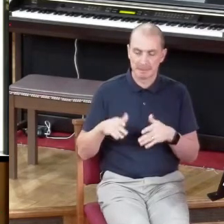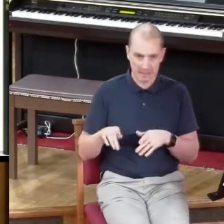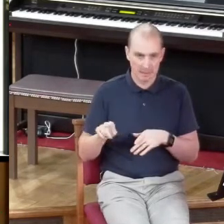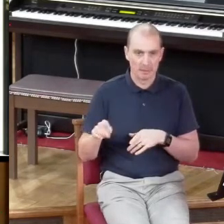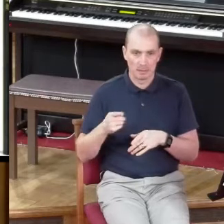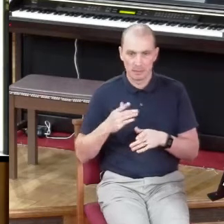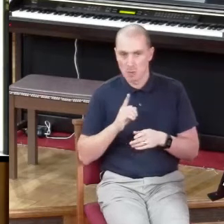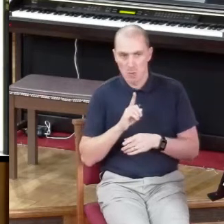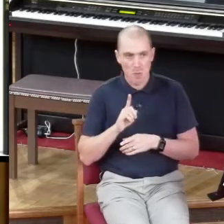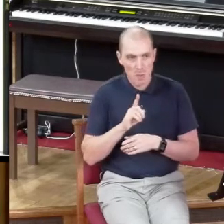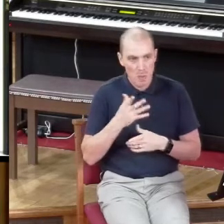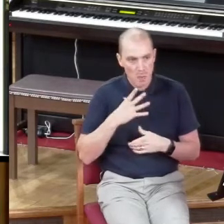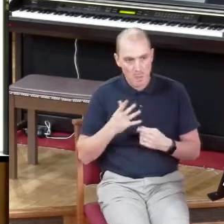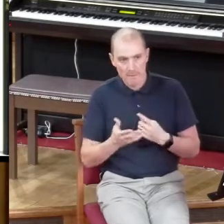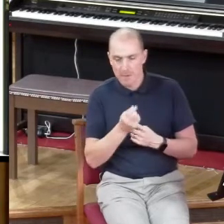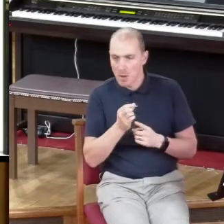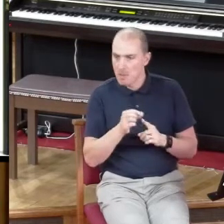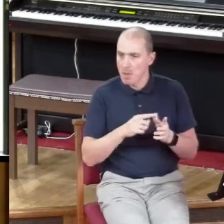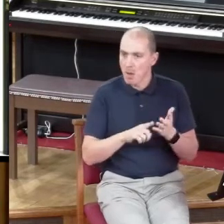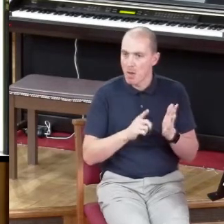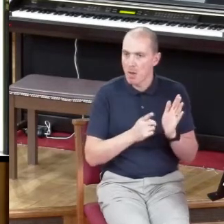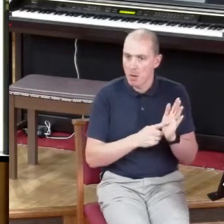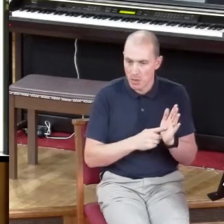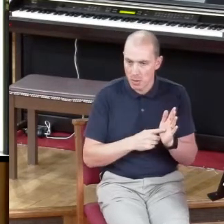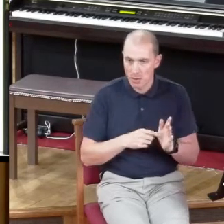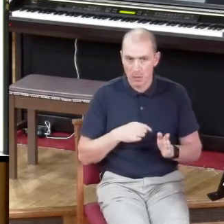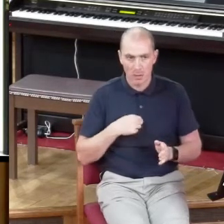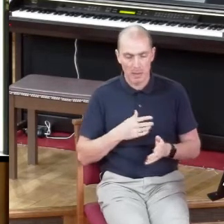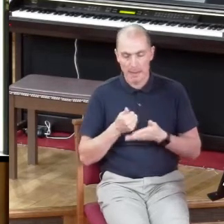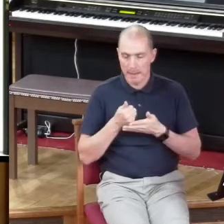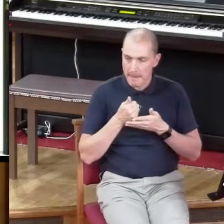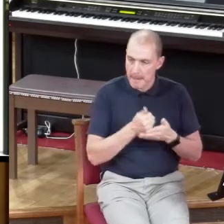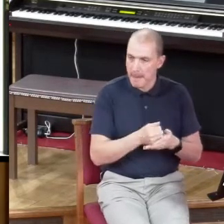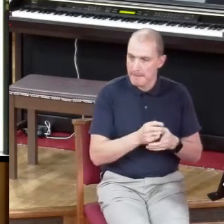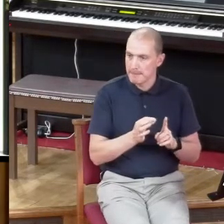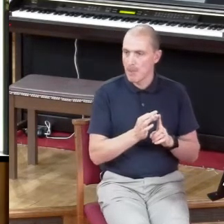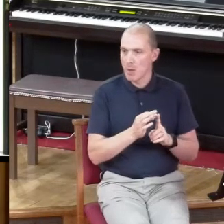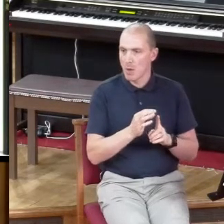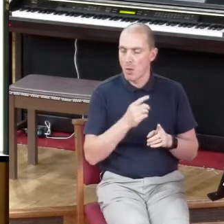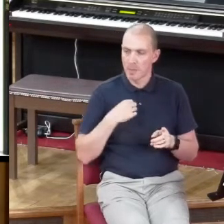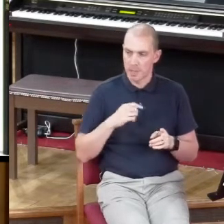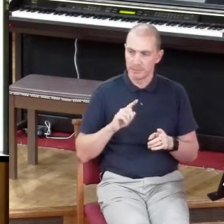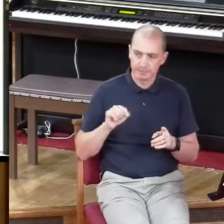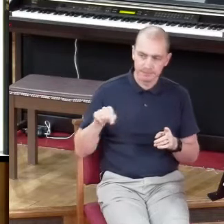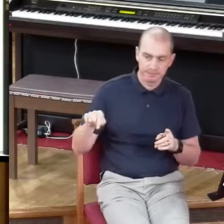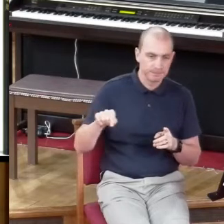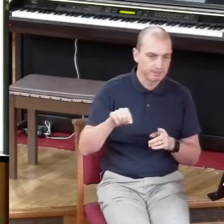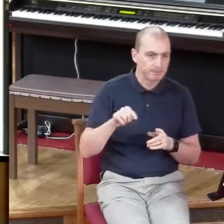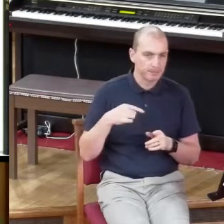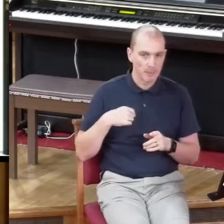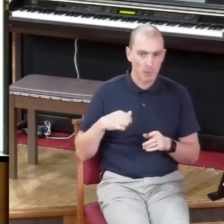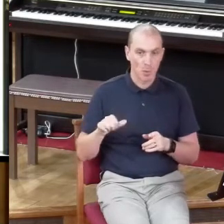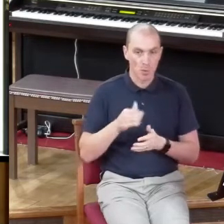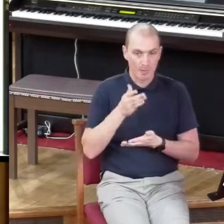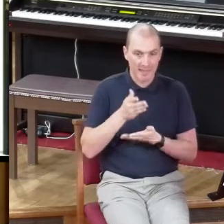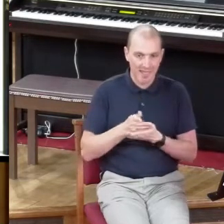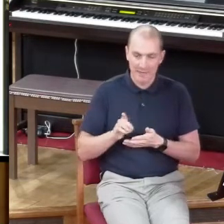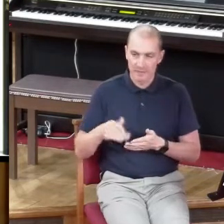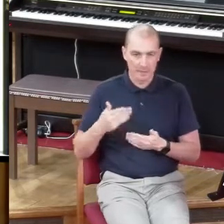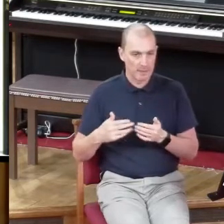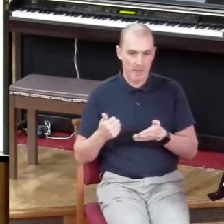to find him. And he was a real help to Paul. But many of them weren't his fellow believers. So there was a need